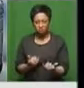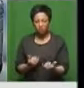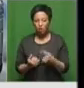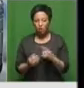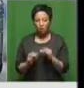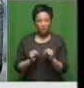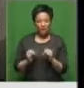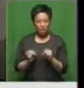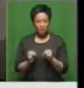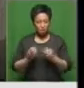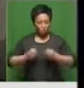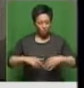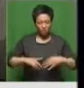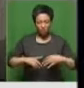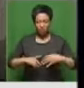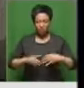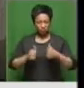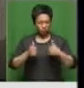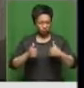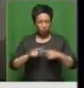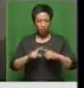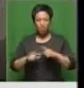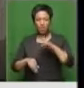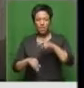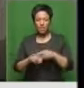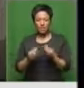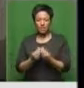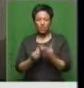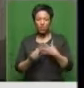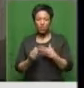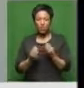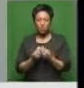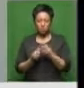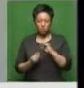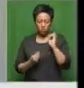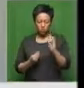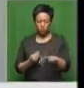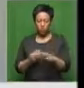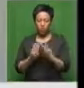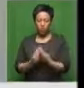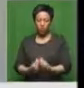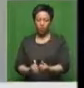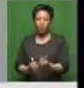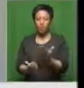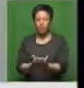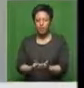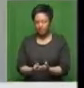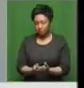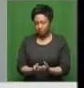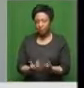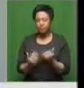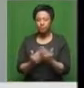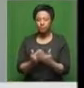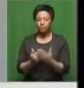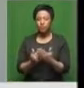the waste streams very well, we do need something that can biodegrade or can be used in compost streams. And certainly